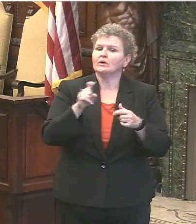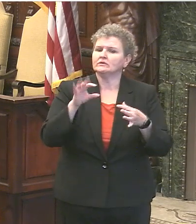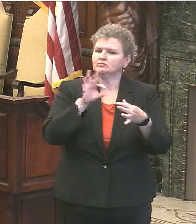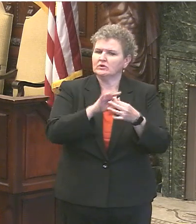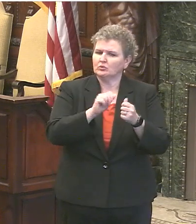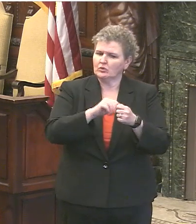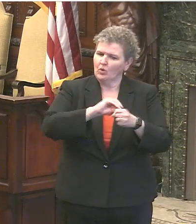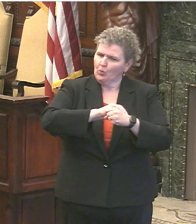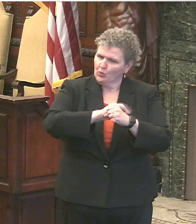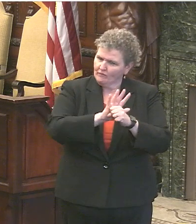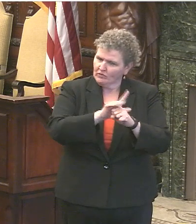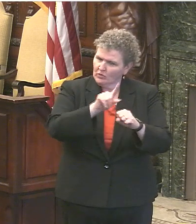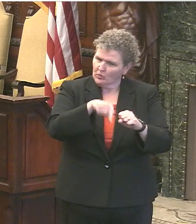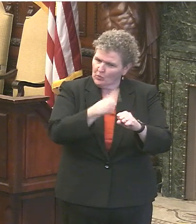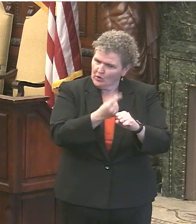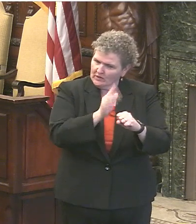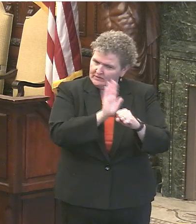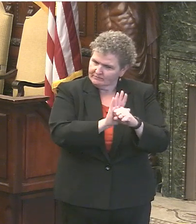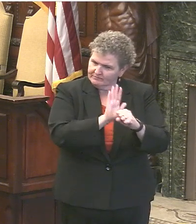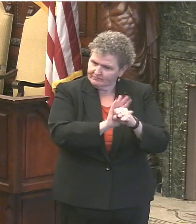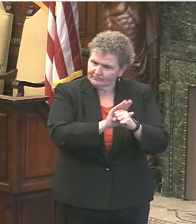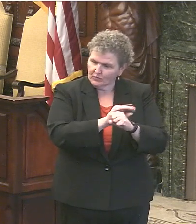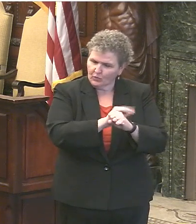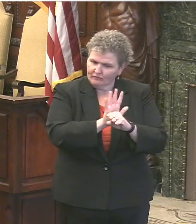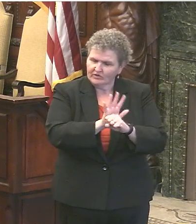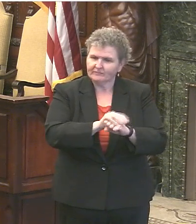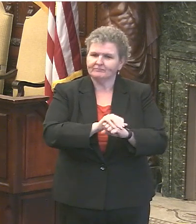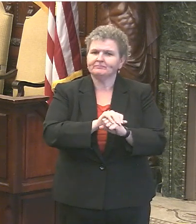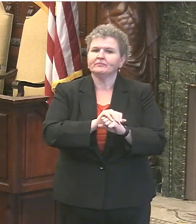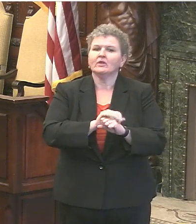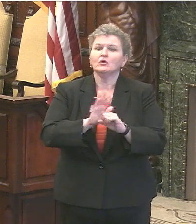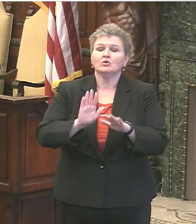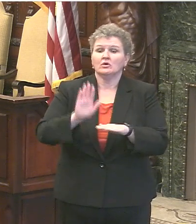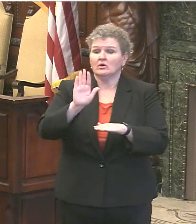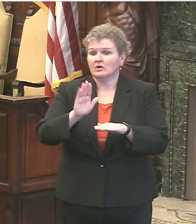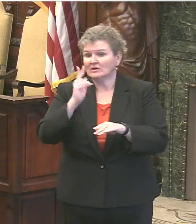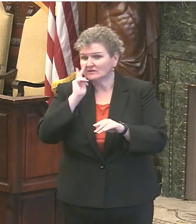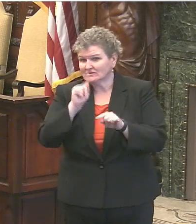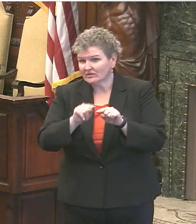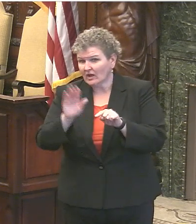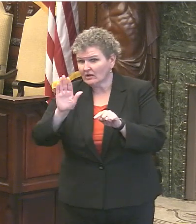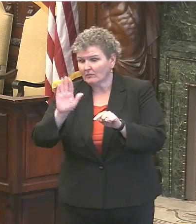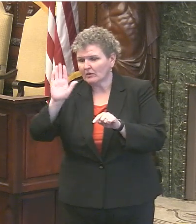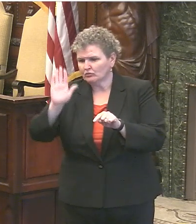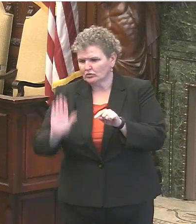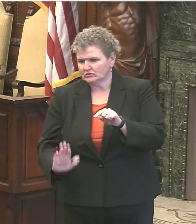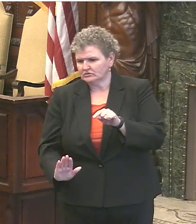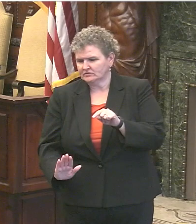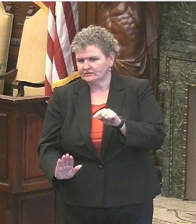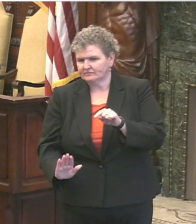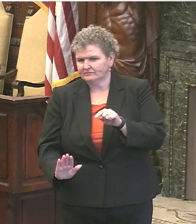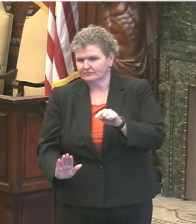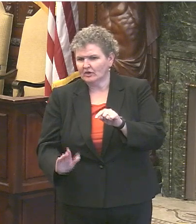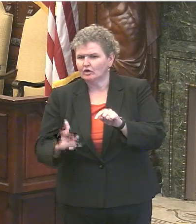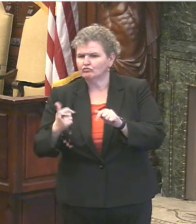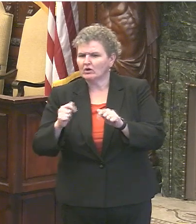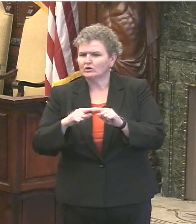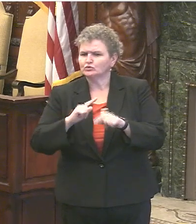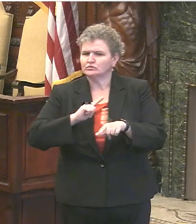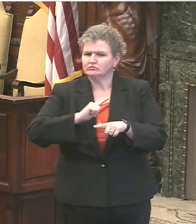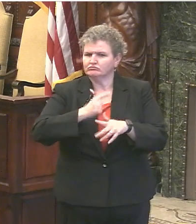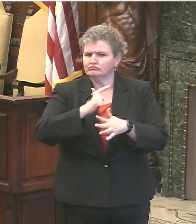to the COVID-19 pandemic. So if your hand is raised for another topic now, you can please lower that, and we will try to get it